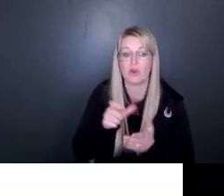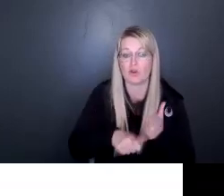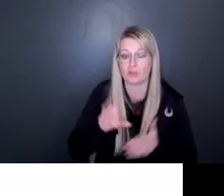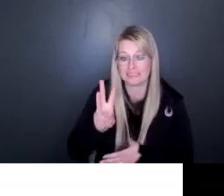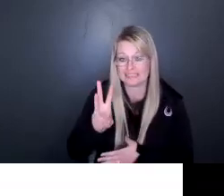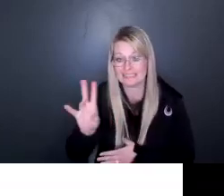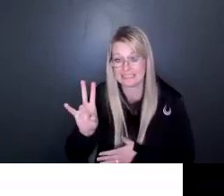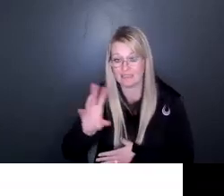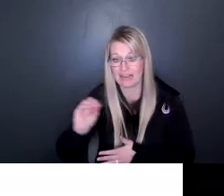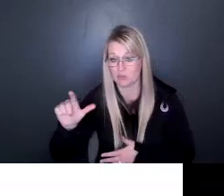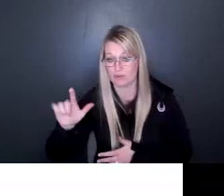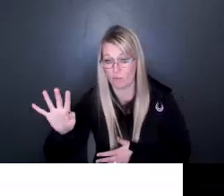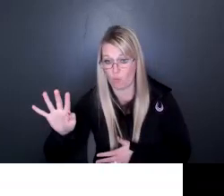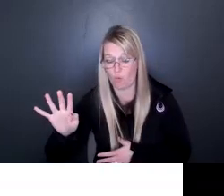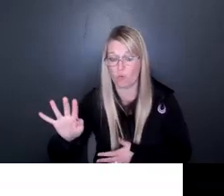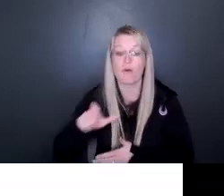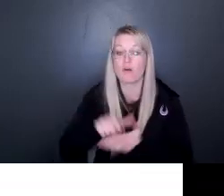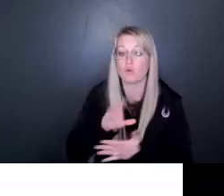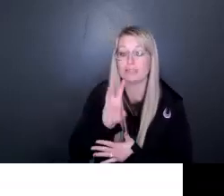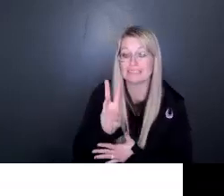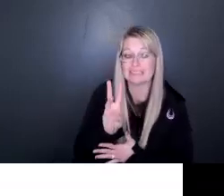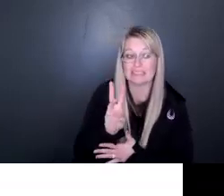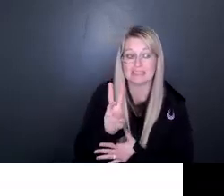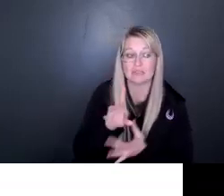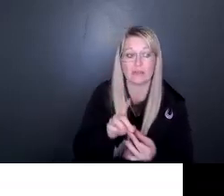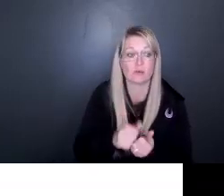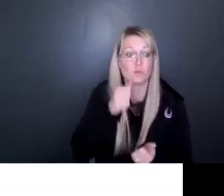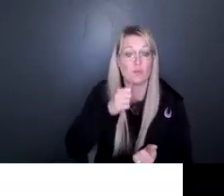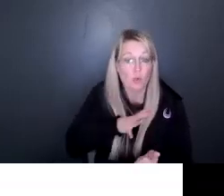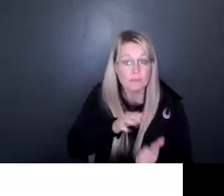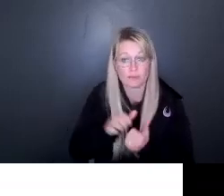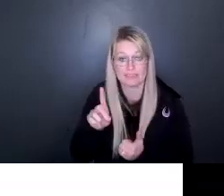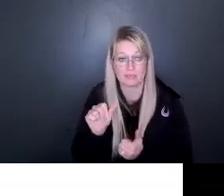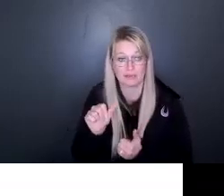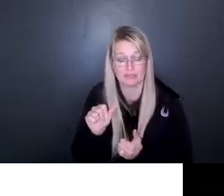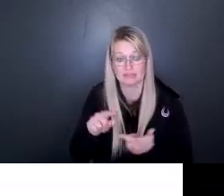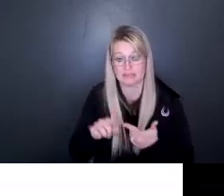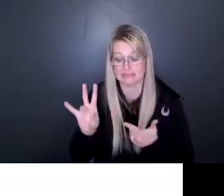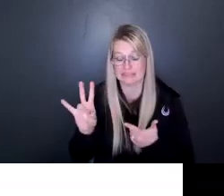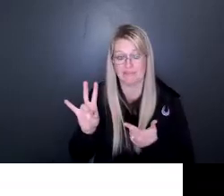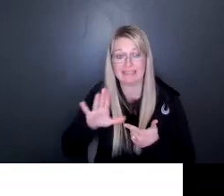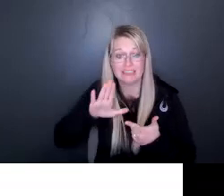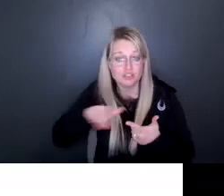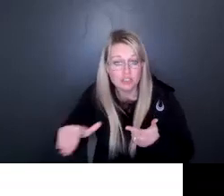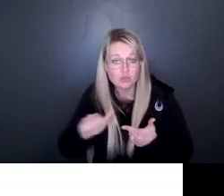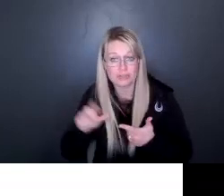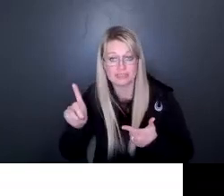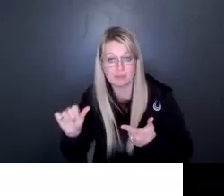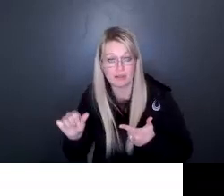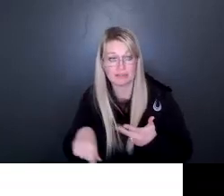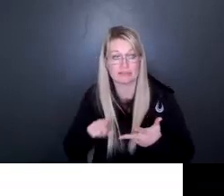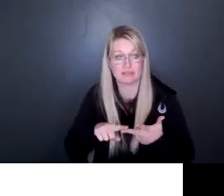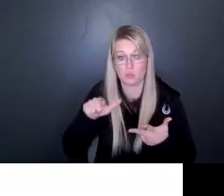7, and 24. Article 6, related to women with disabilities. Article 7, children with disabilities.